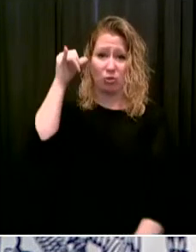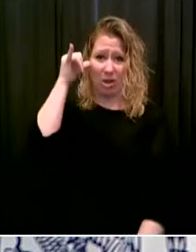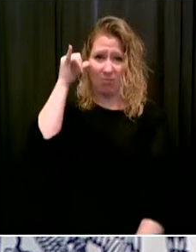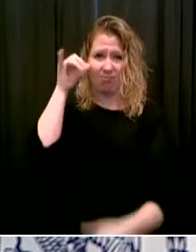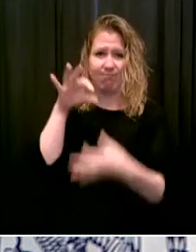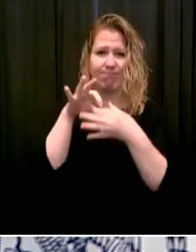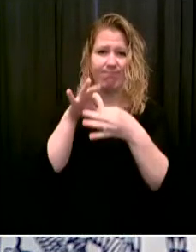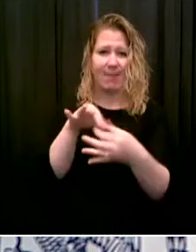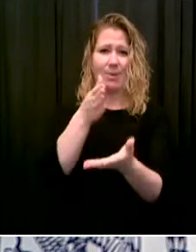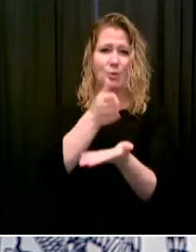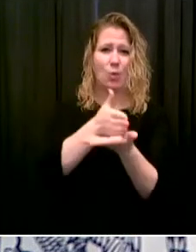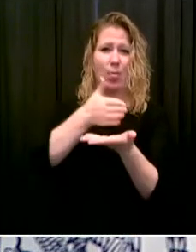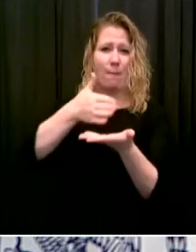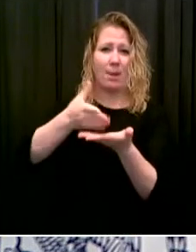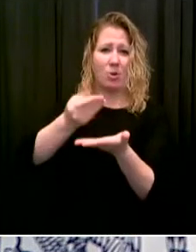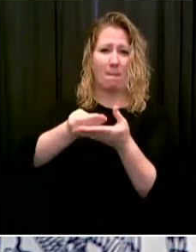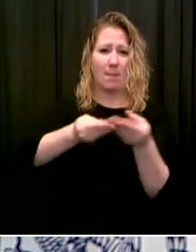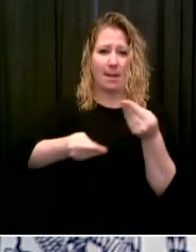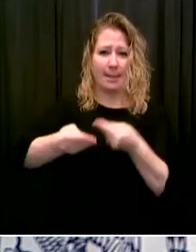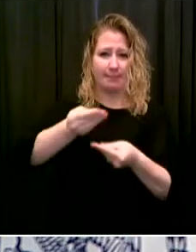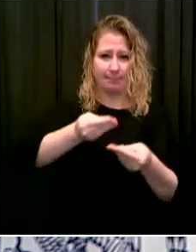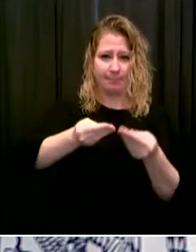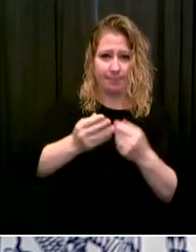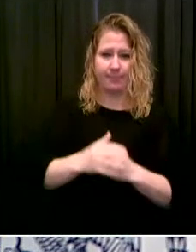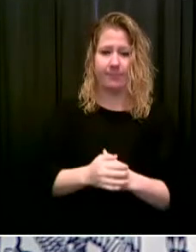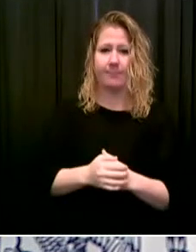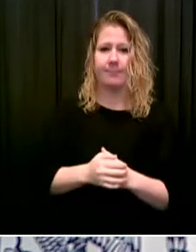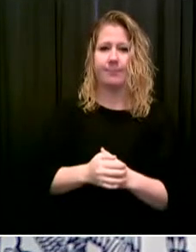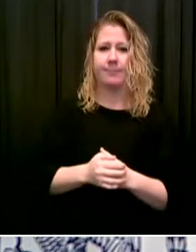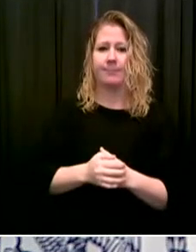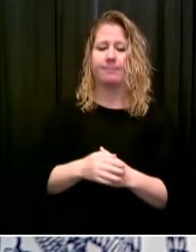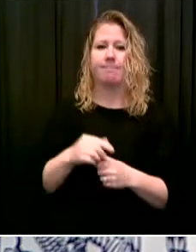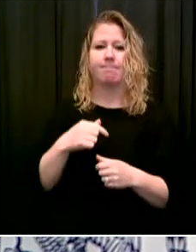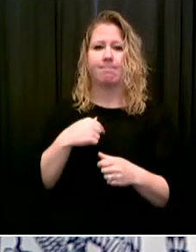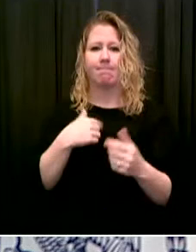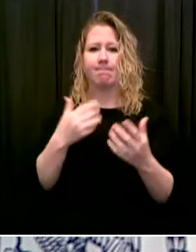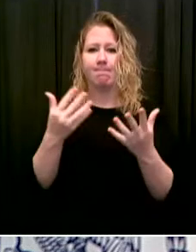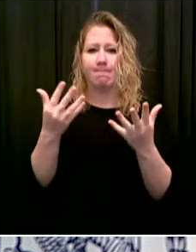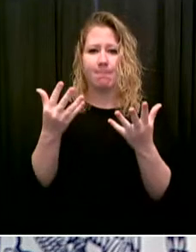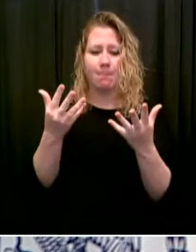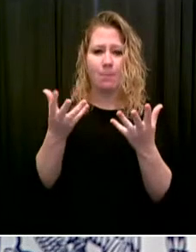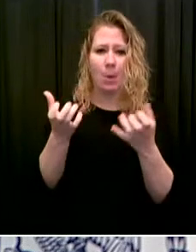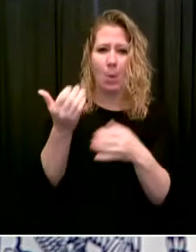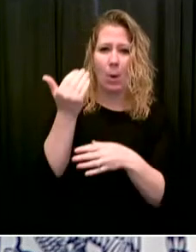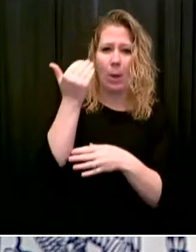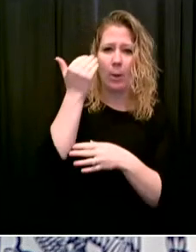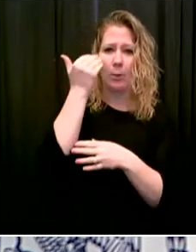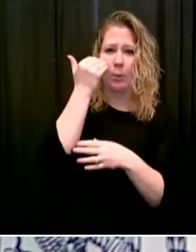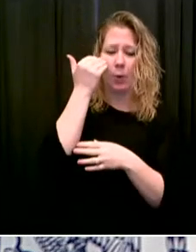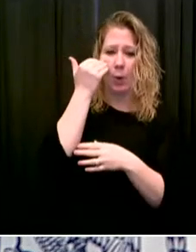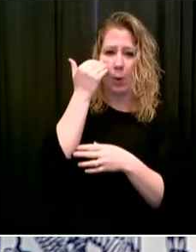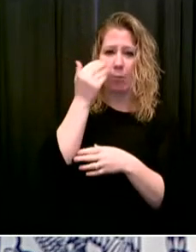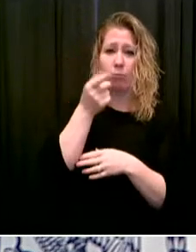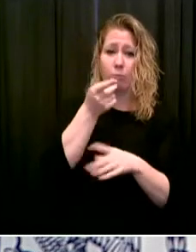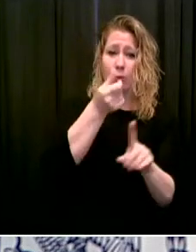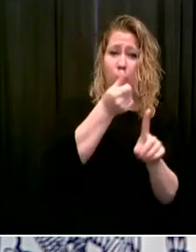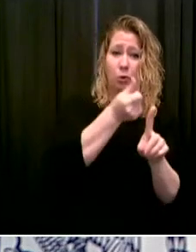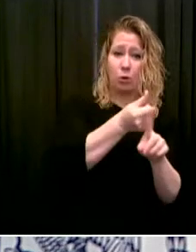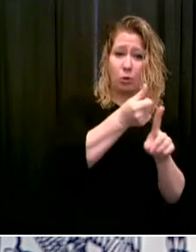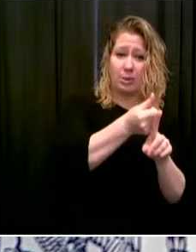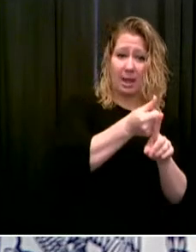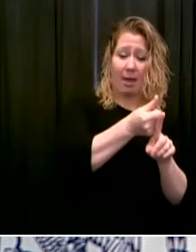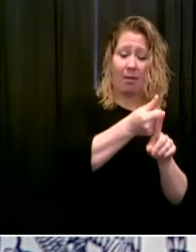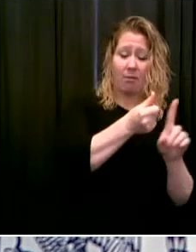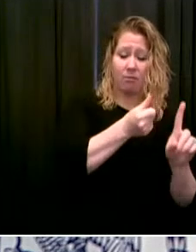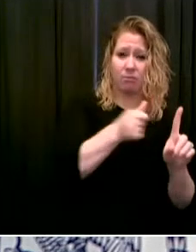I wanted to know what the points of contention are between you and members of the city council that still need